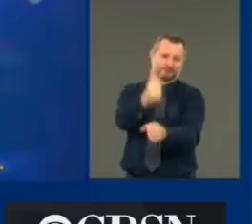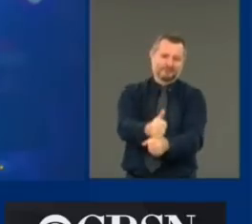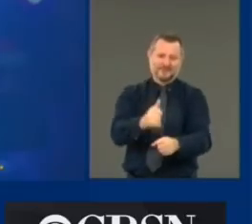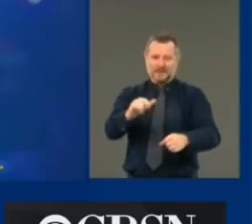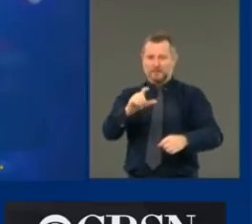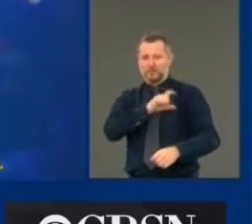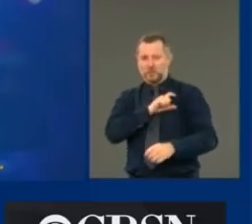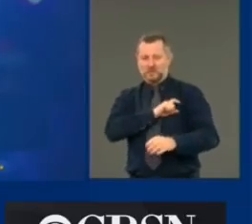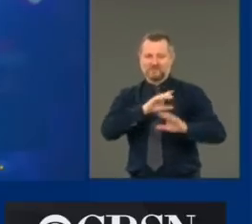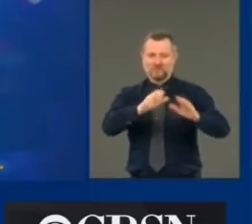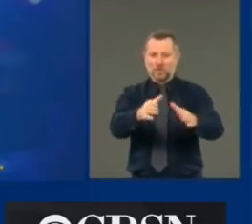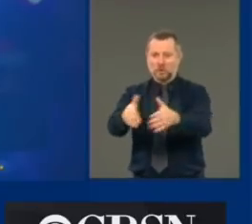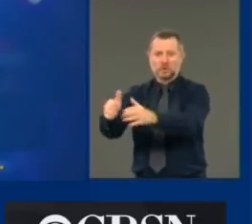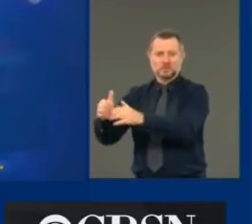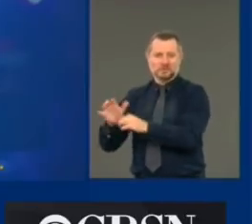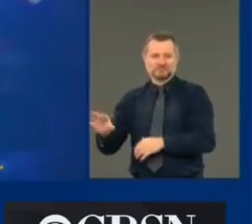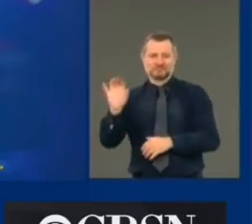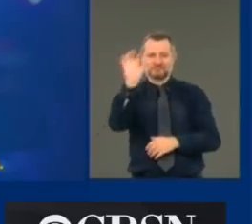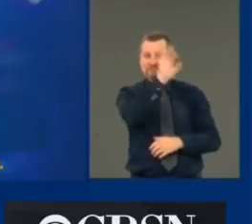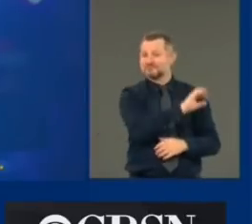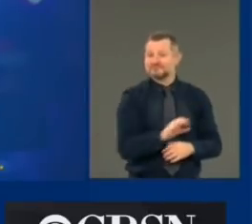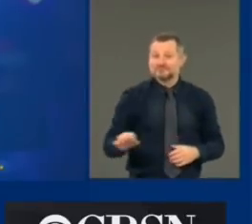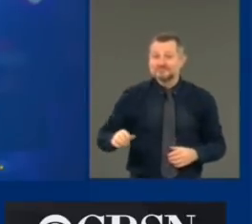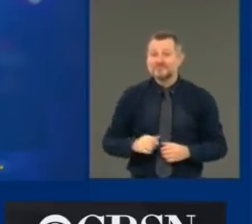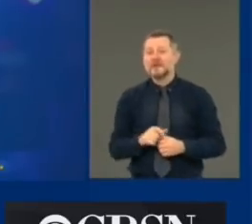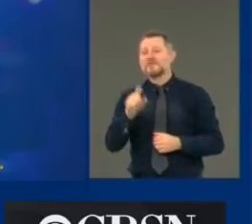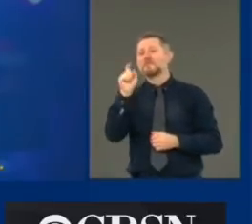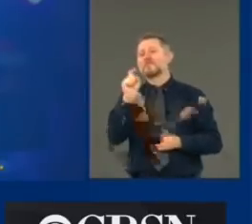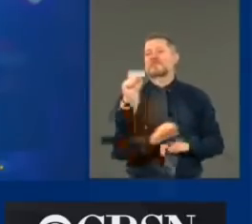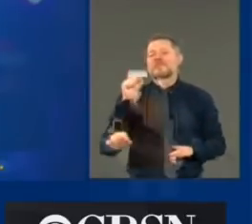force. And you have to do it by April 1.